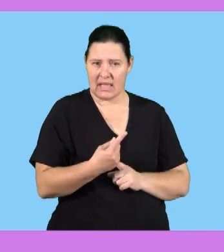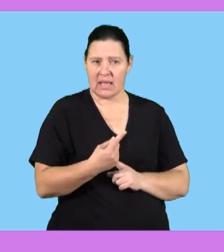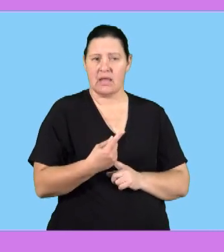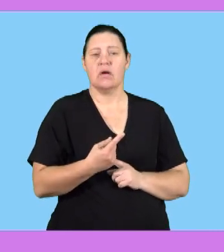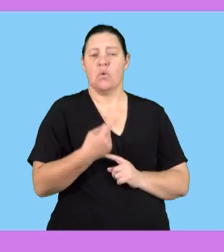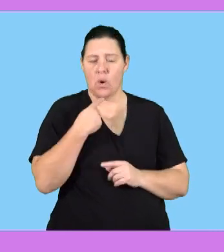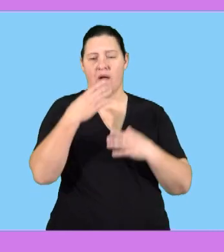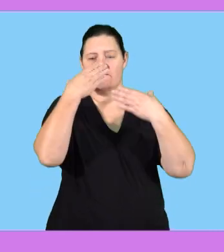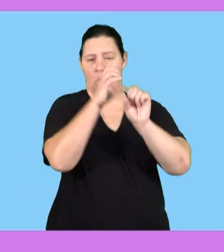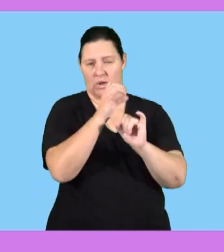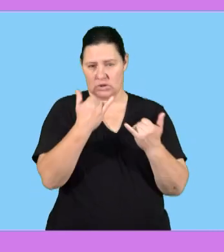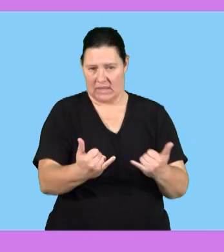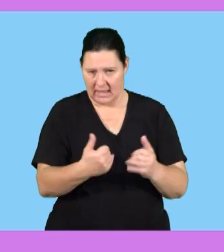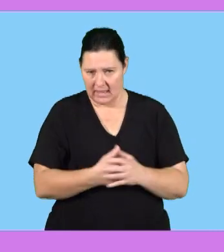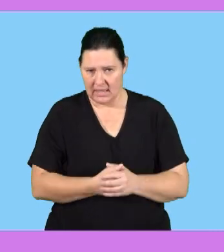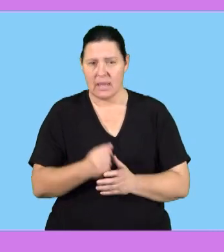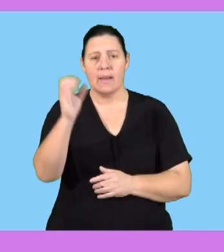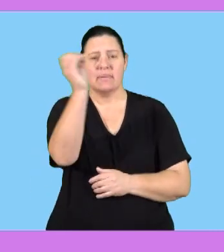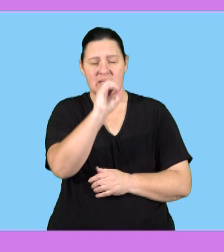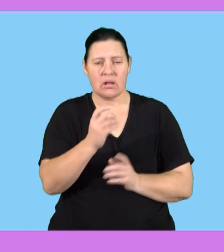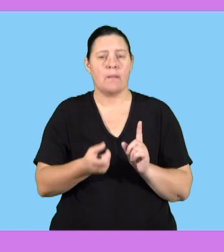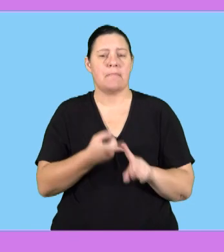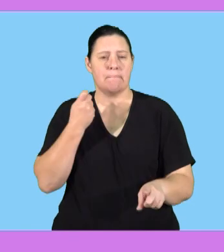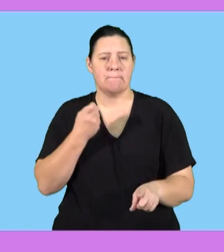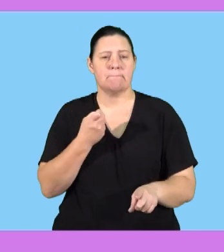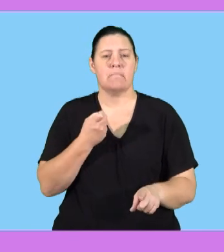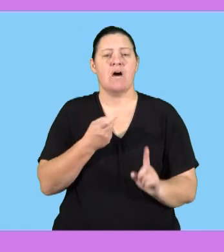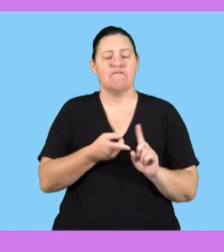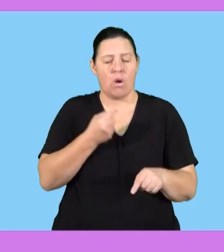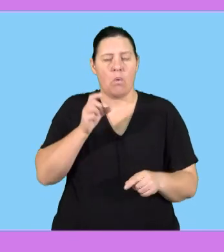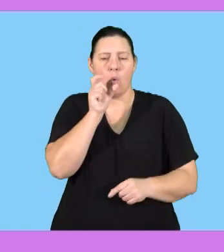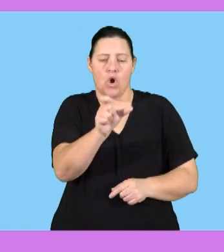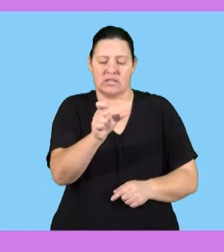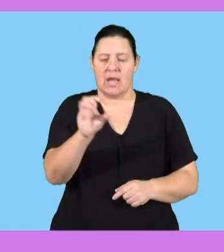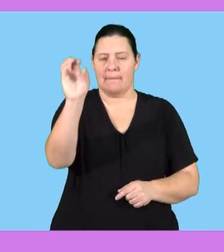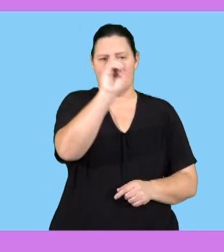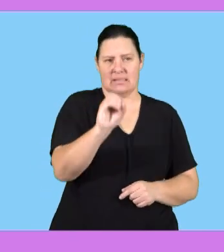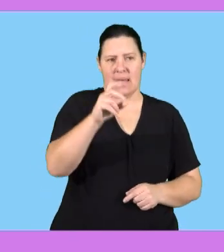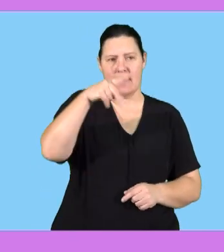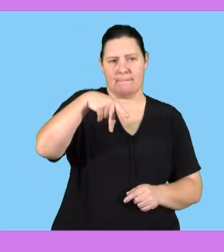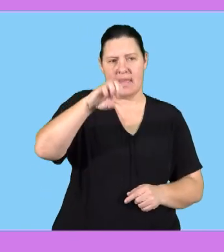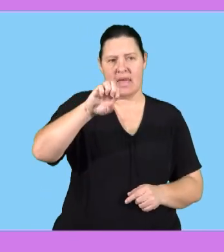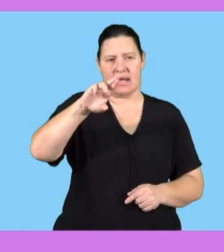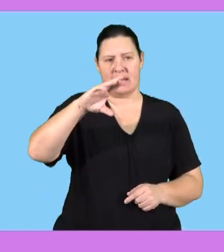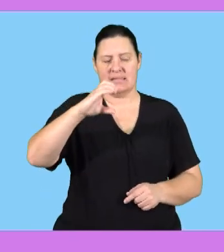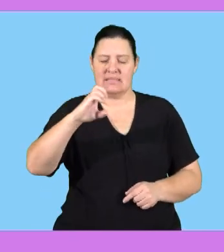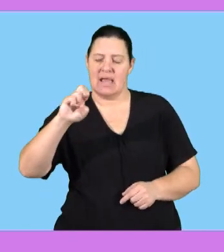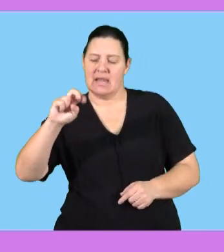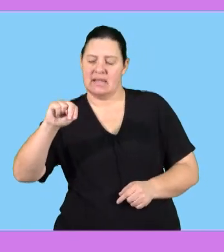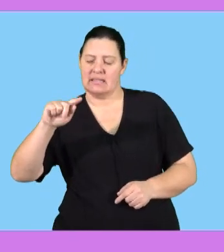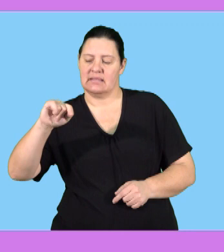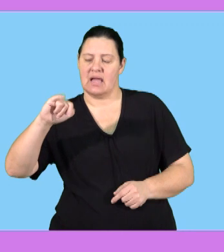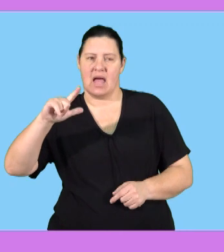one of the topics we will focus on. Percentiles is derived from the word percent or percentage, right? Also